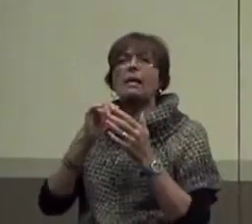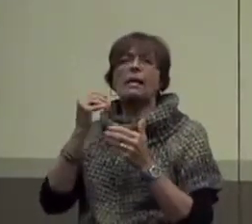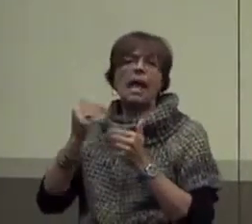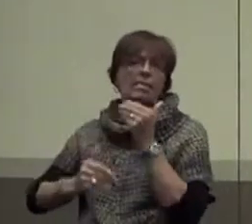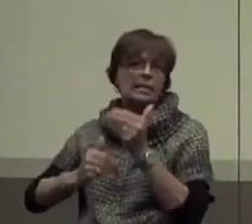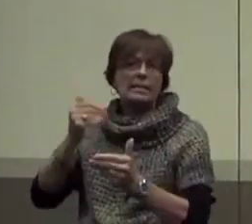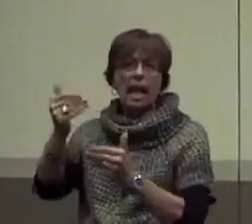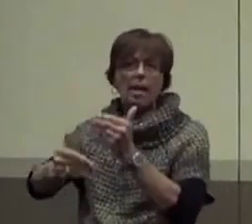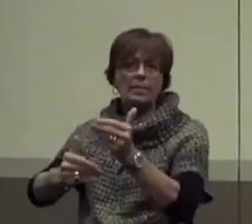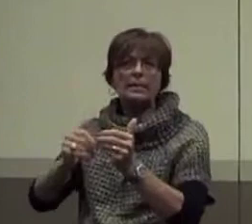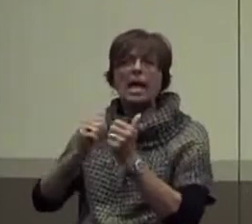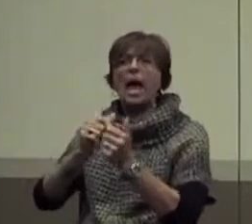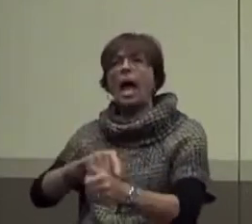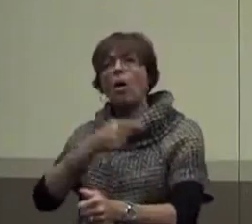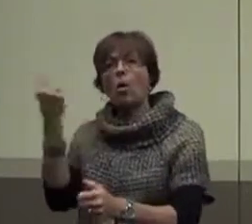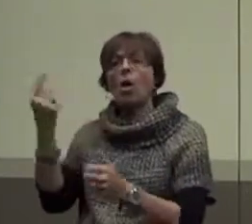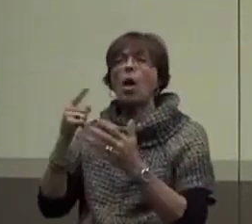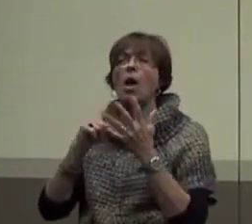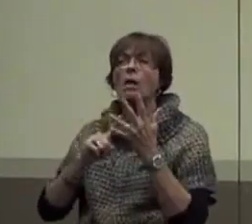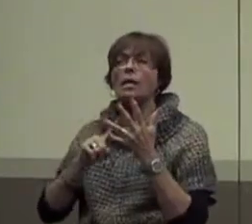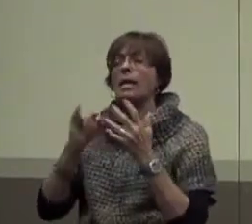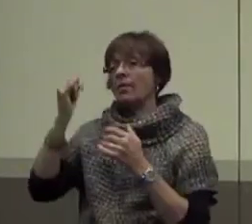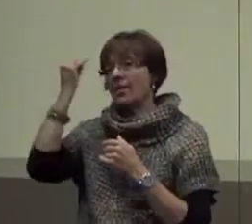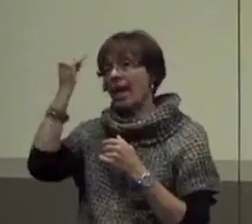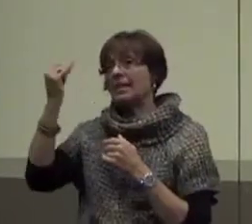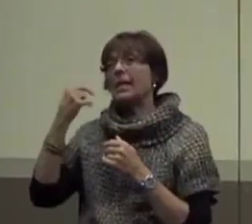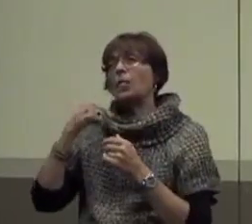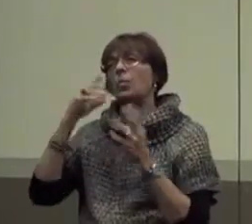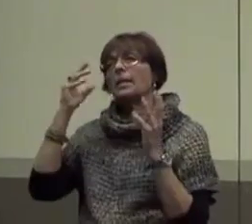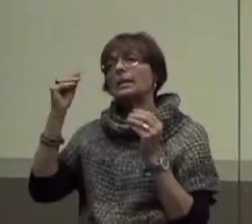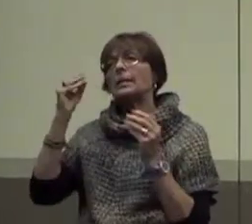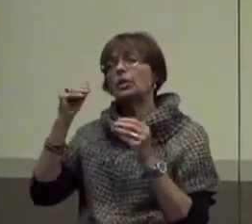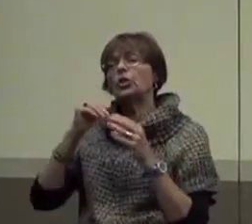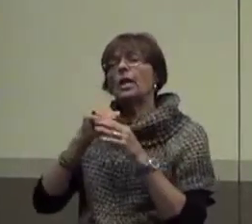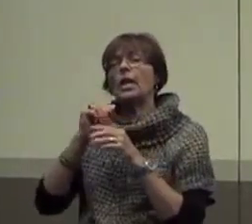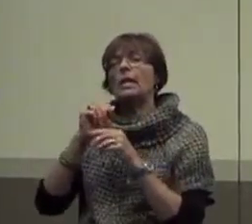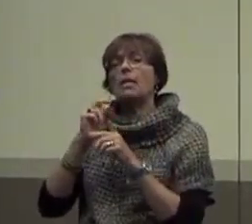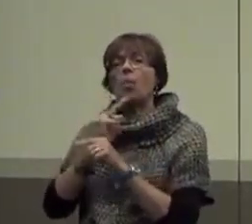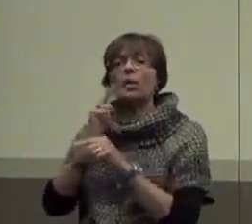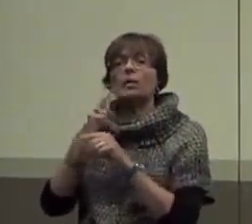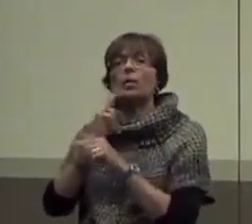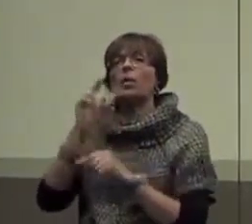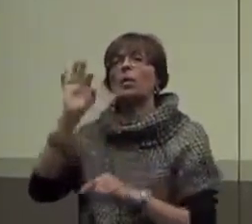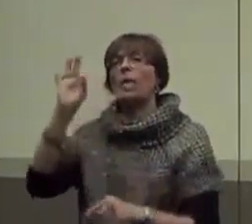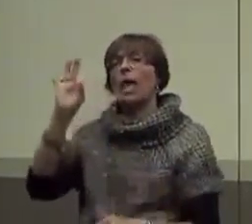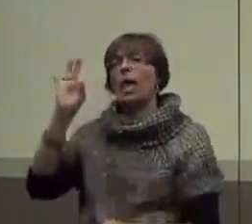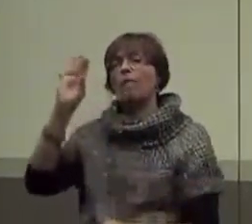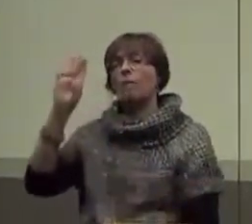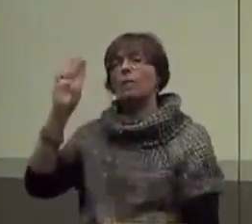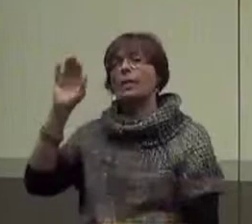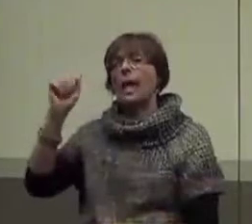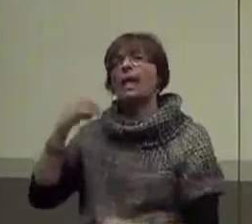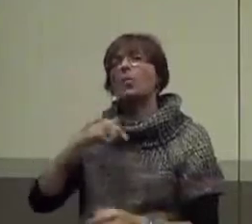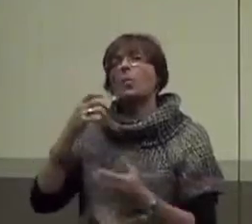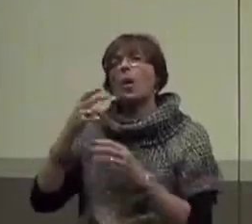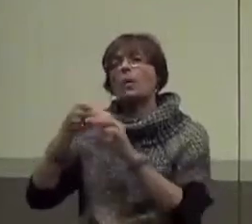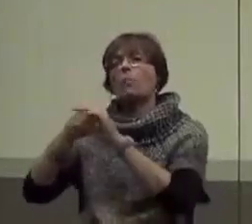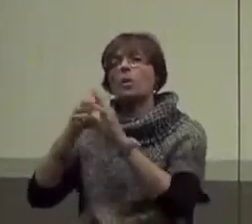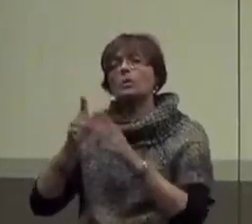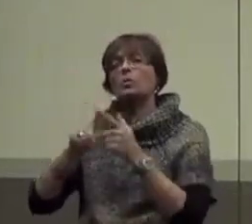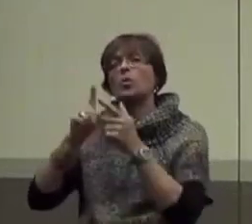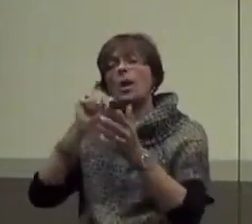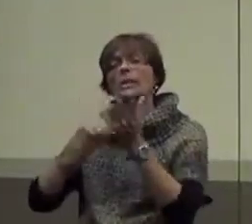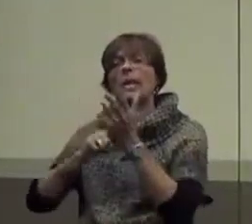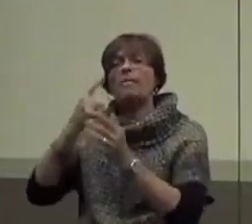steps, and how long. The idea here, and we teach in the practical FBA, is we really want participants to identify